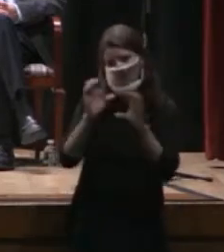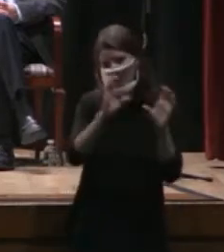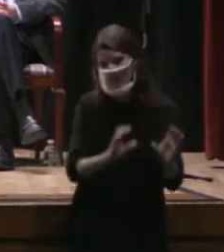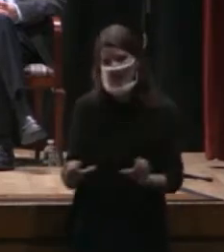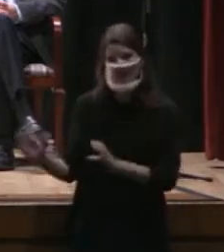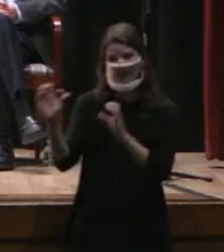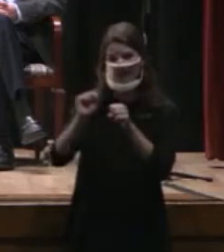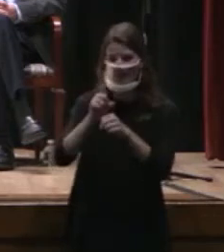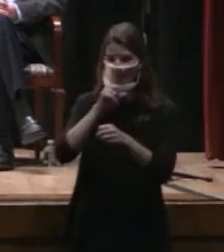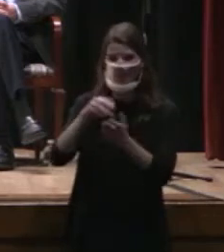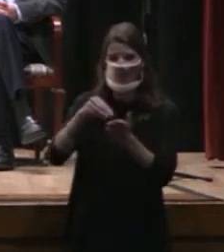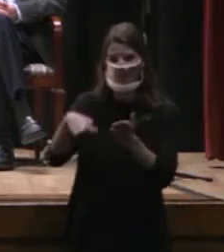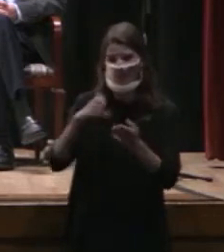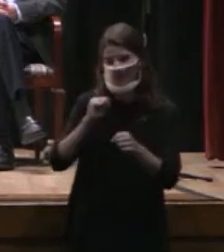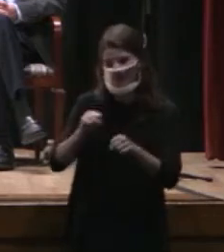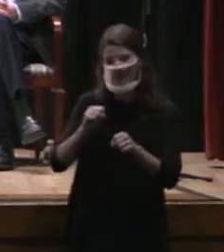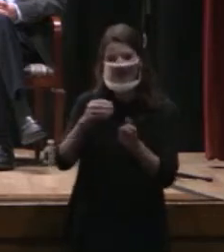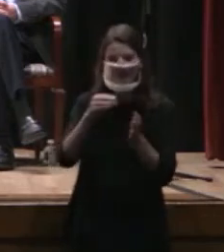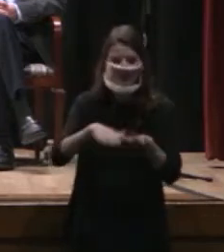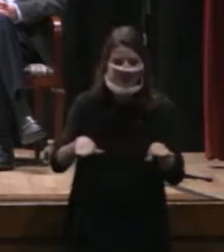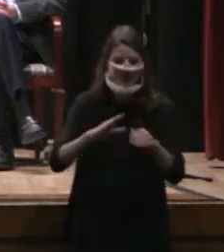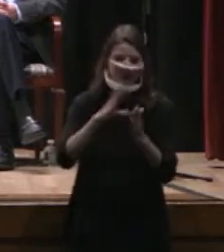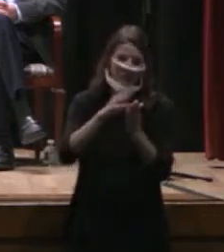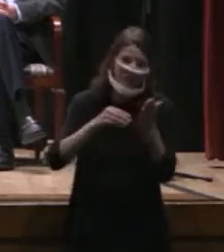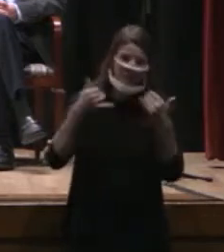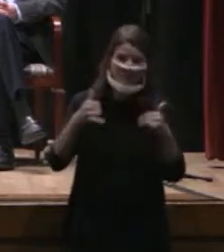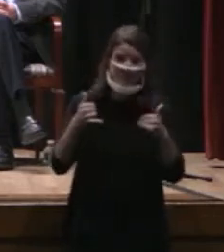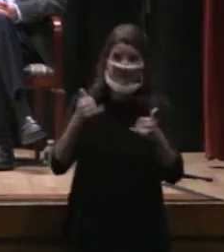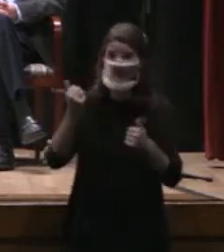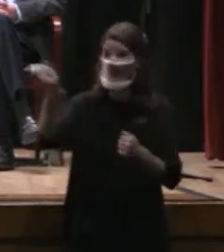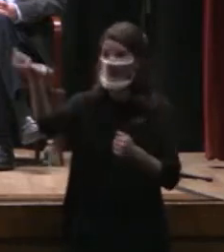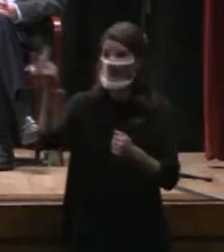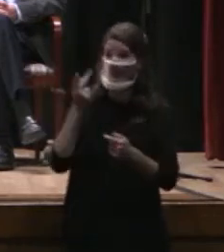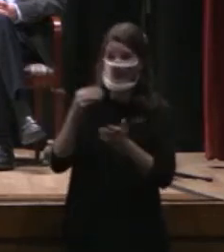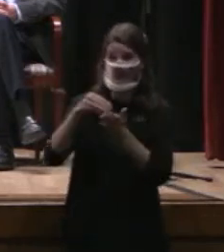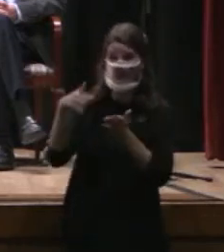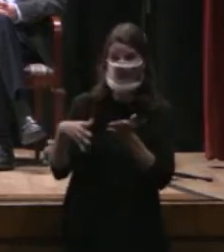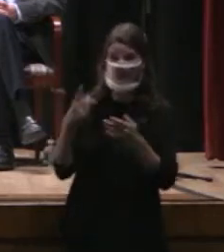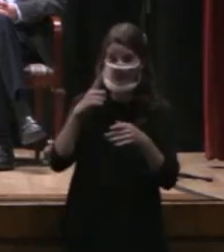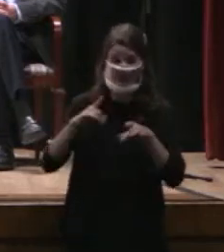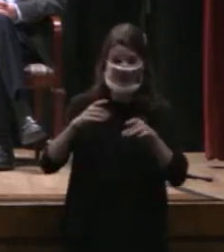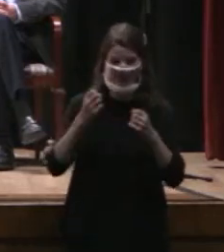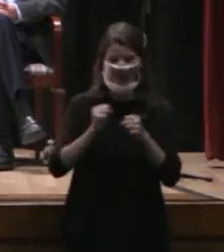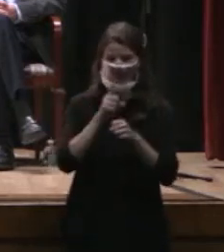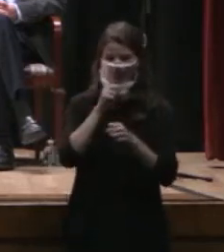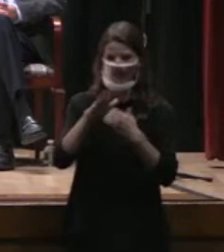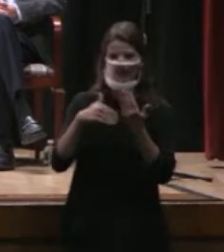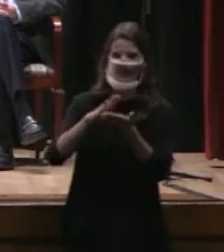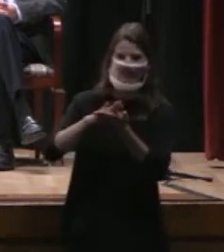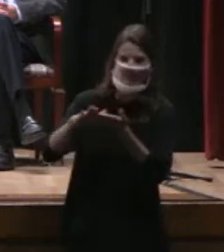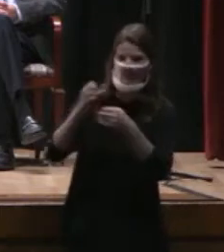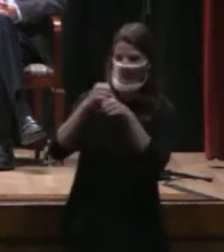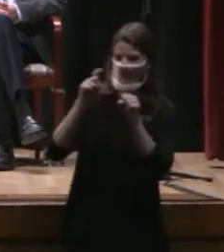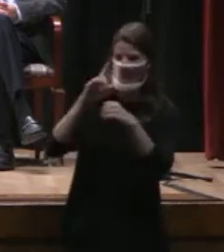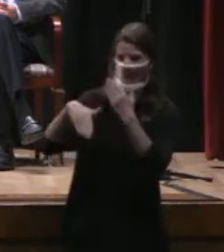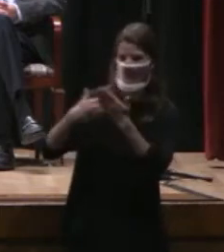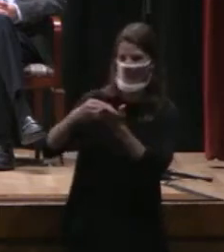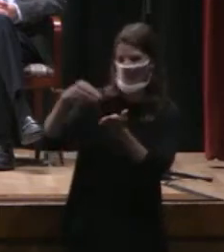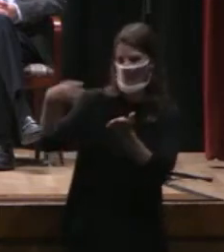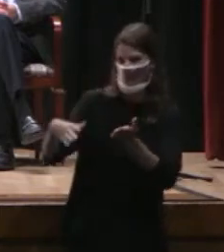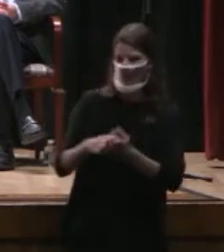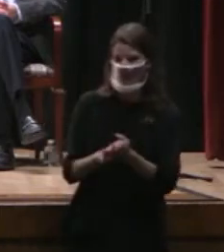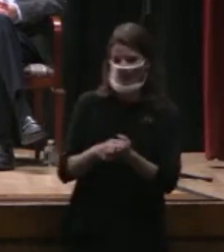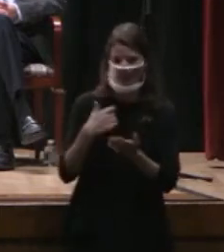play. And now with our students back, a clean, safe place for our students to learn as well. They reminded me